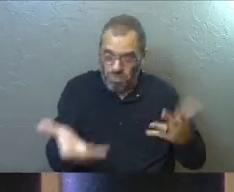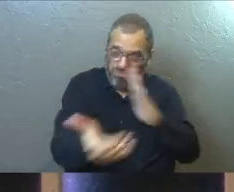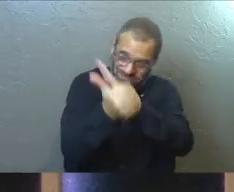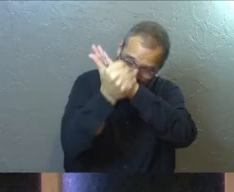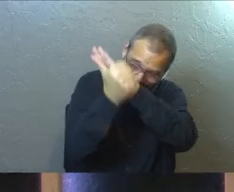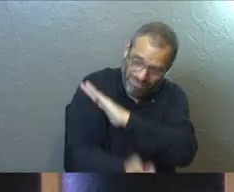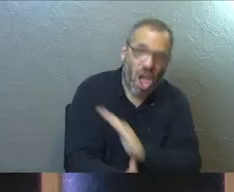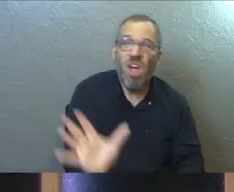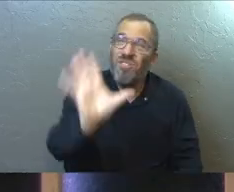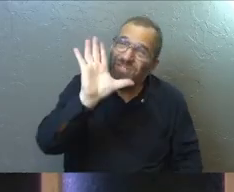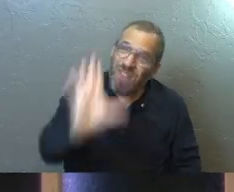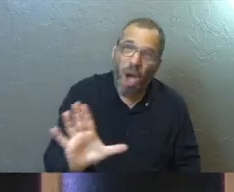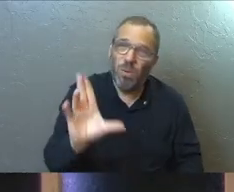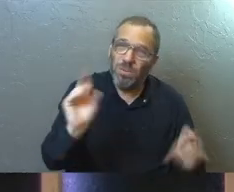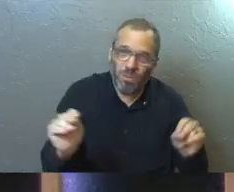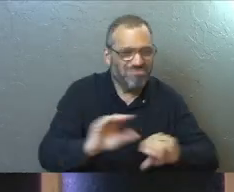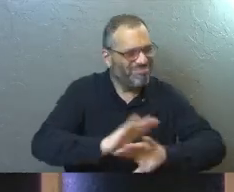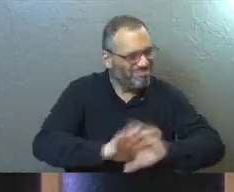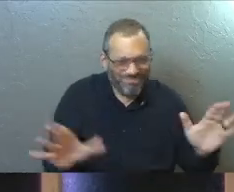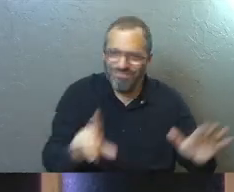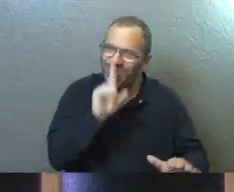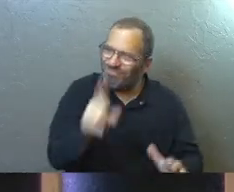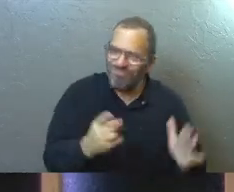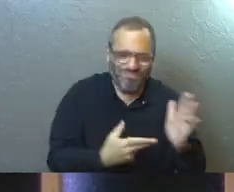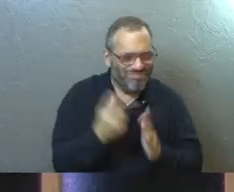to the team. It's like, nope, none of that's true.